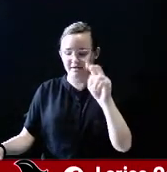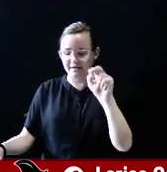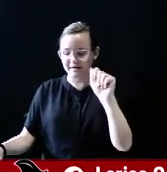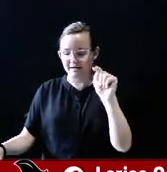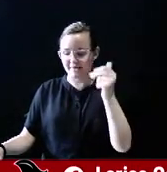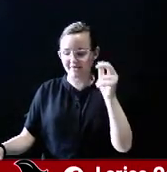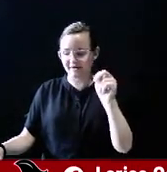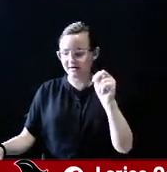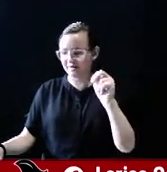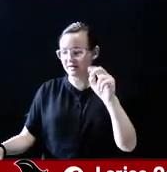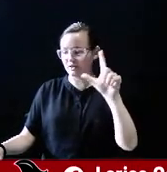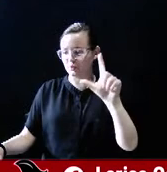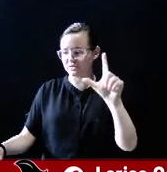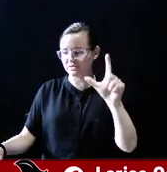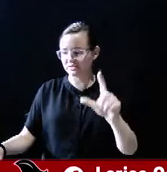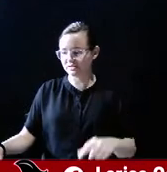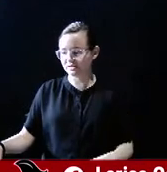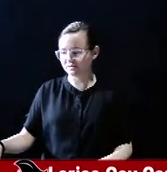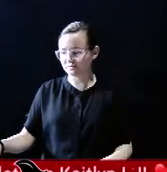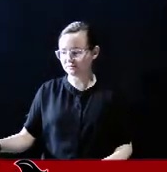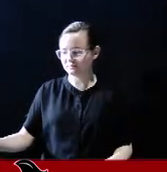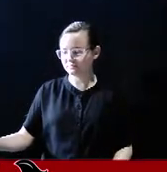Nathan James Luce.